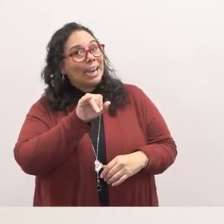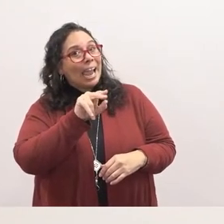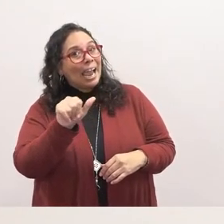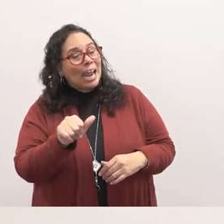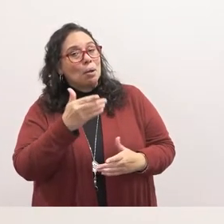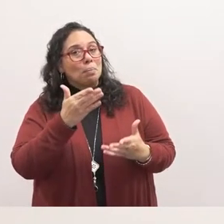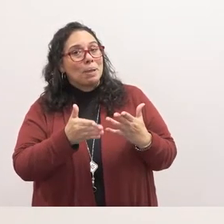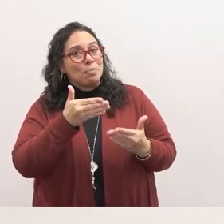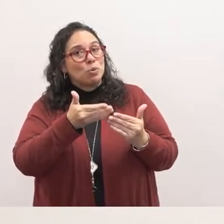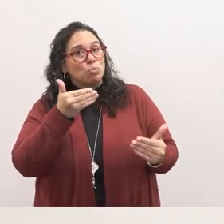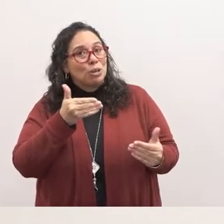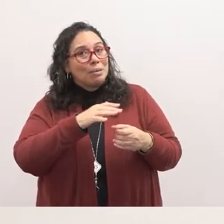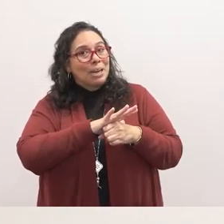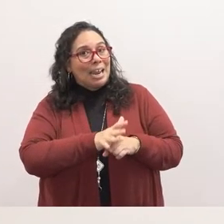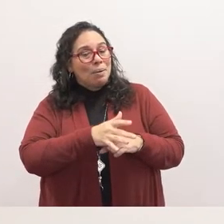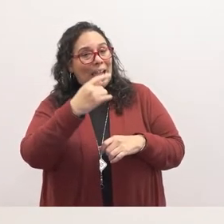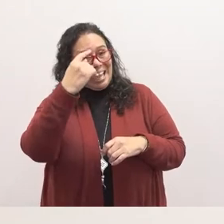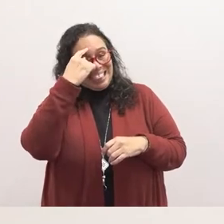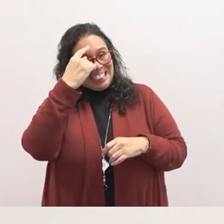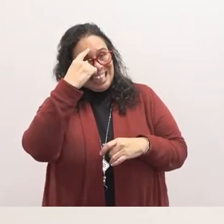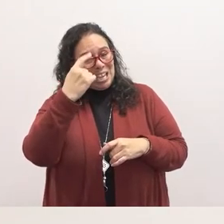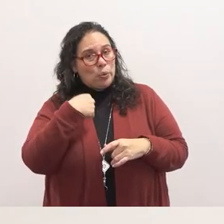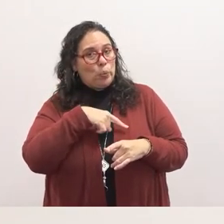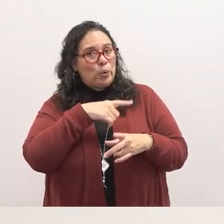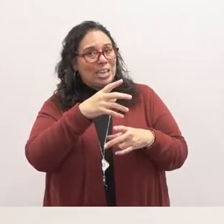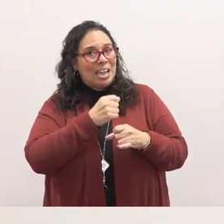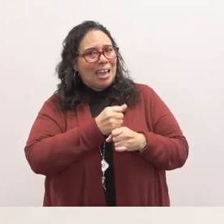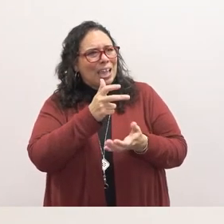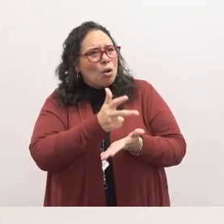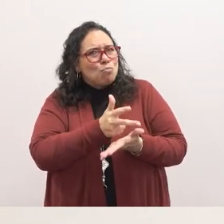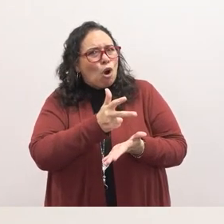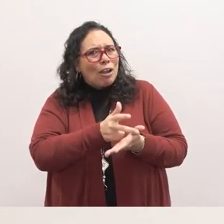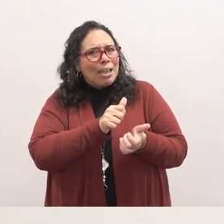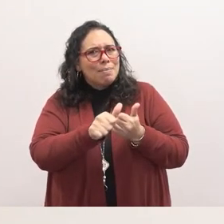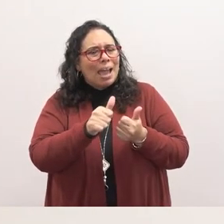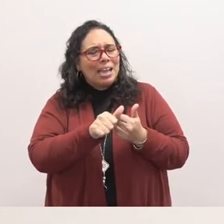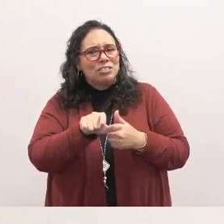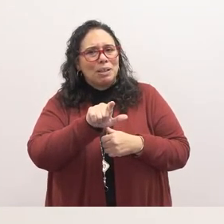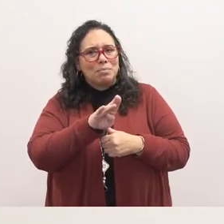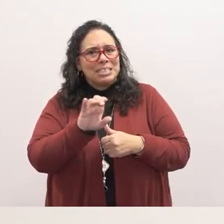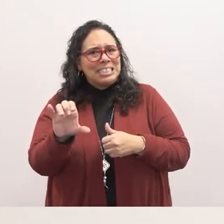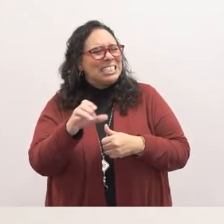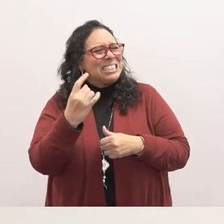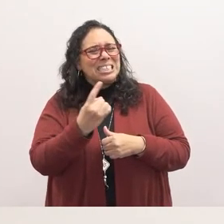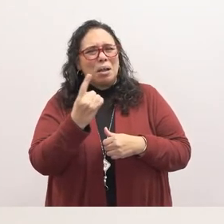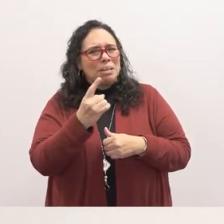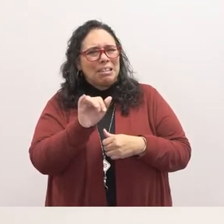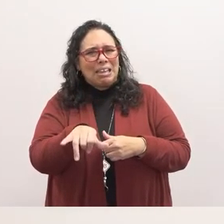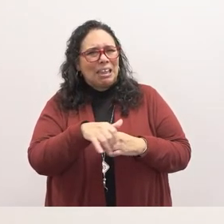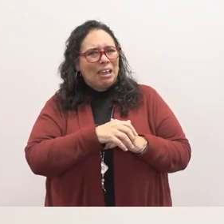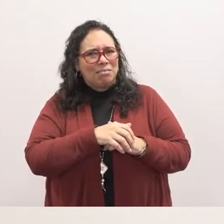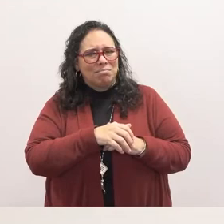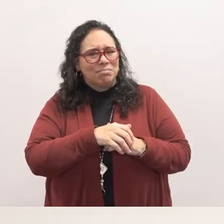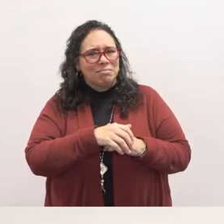been pre-pandemic, I think that we received like a parking pass from LBCC, something.